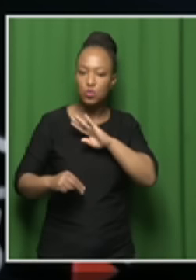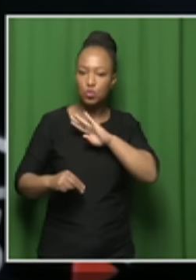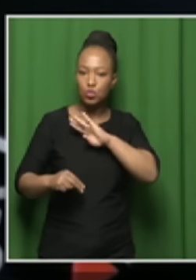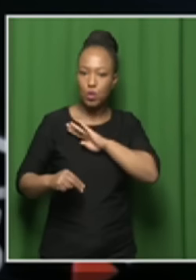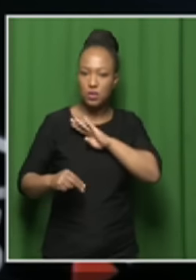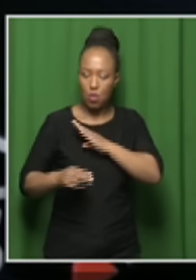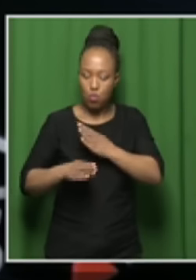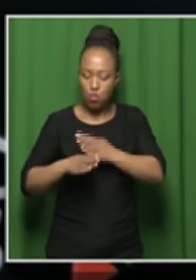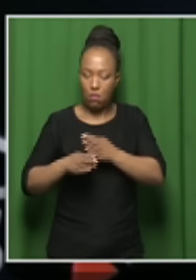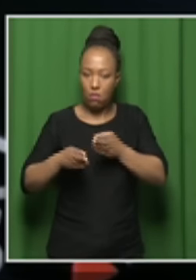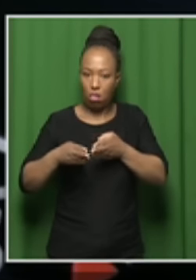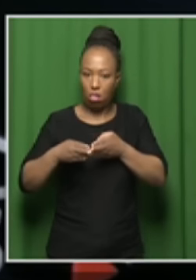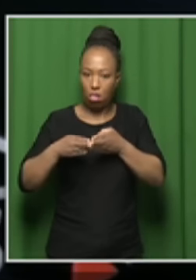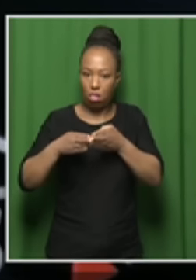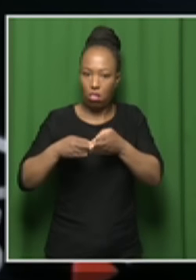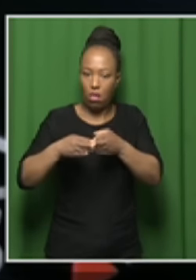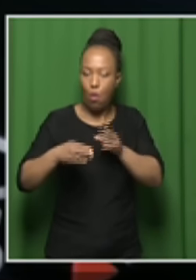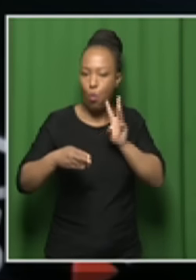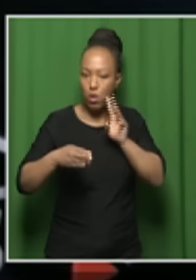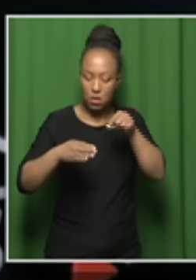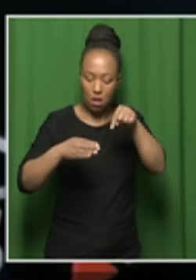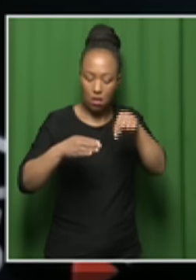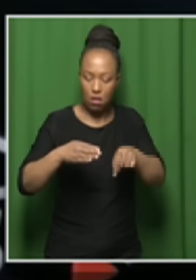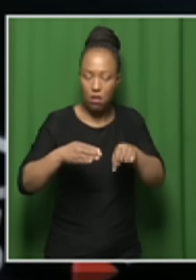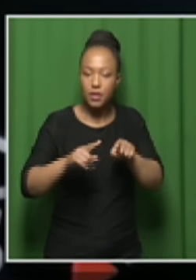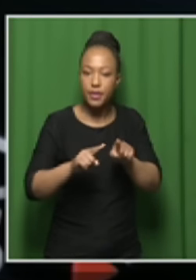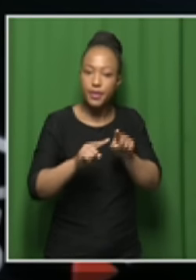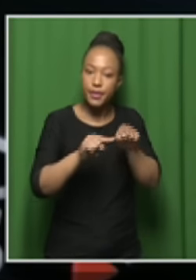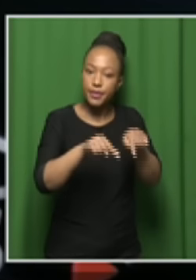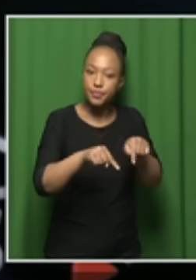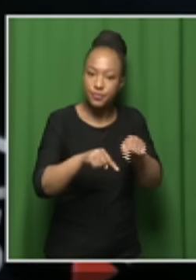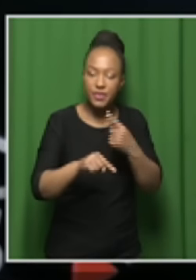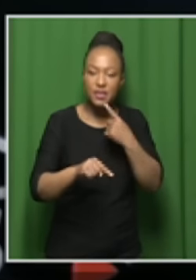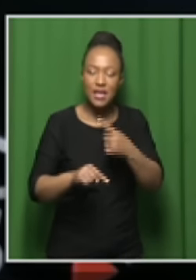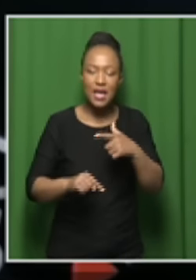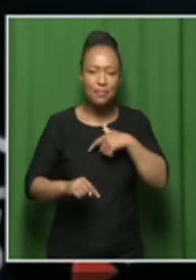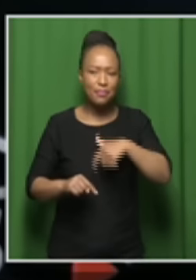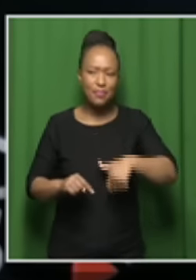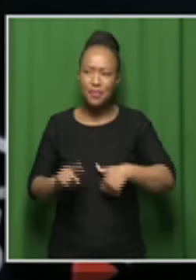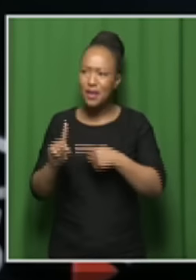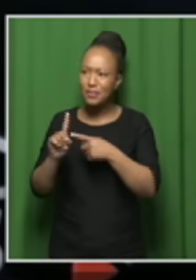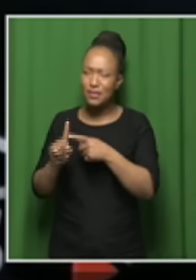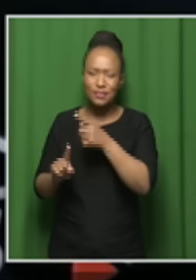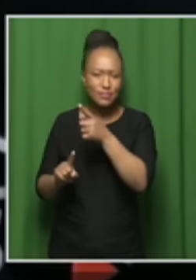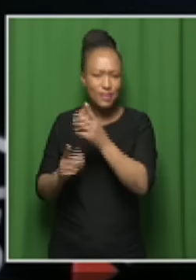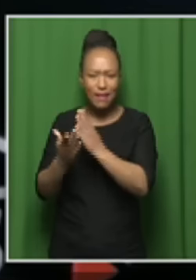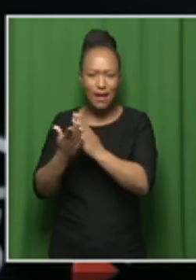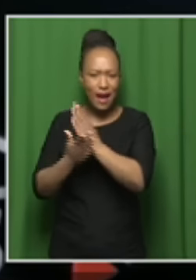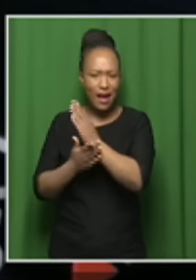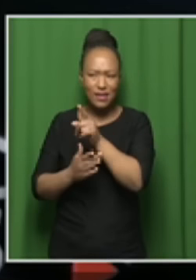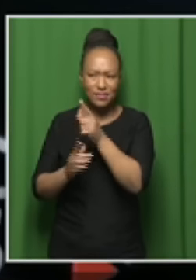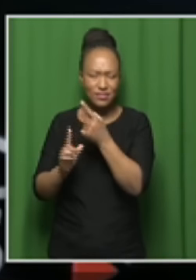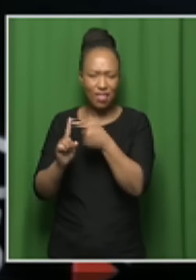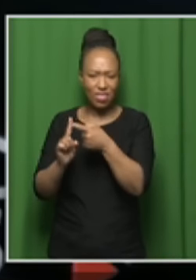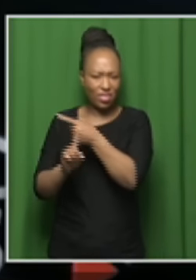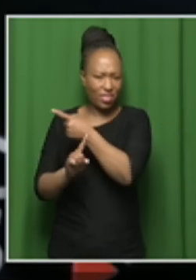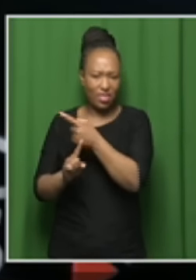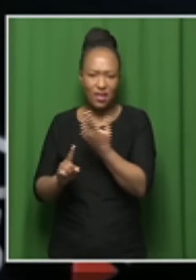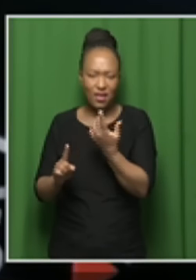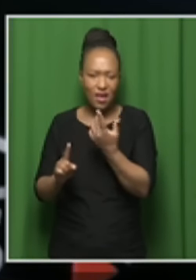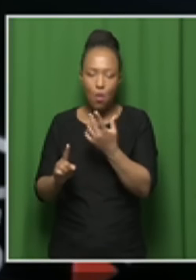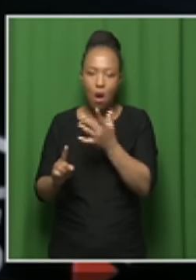process underway. A federal judge has just ruled that the president overstepped his legal right to deploy the National Guard to California